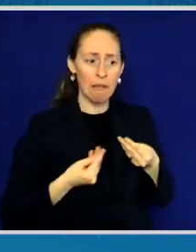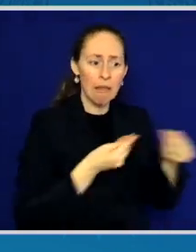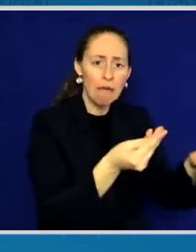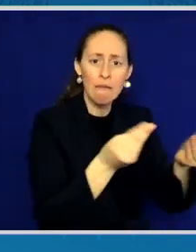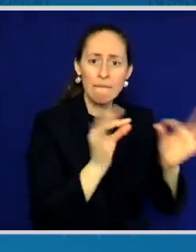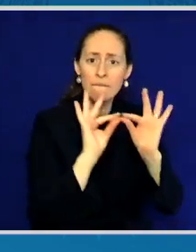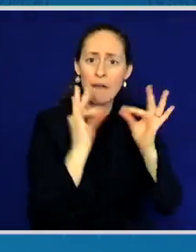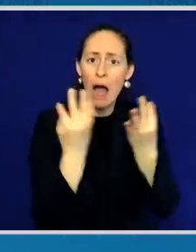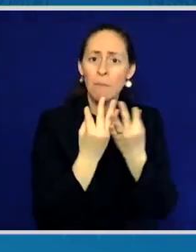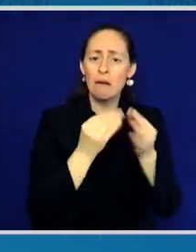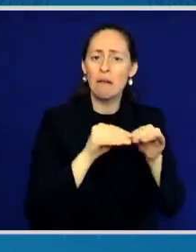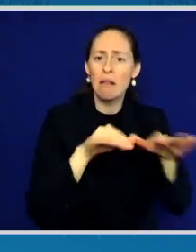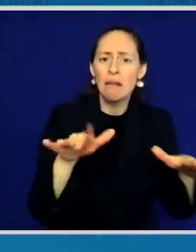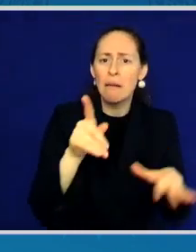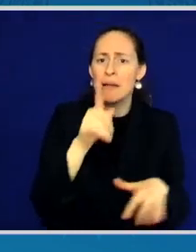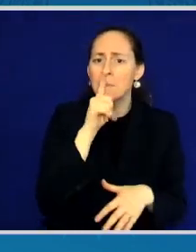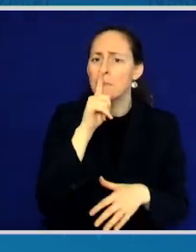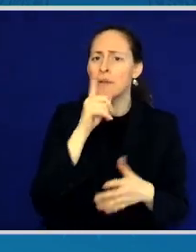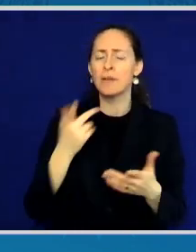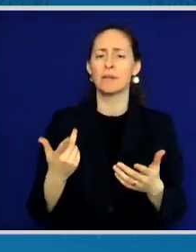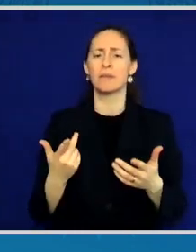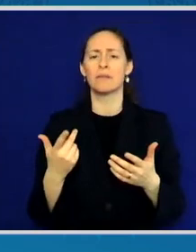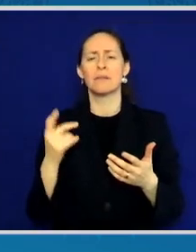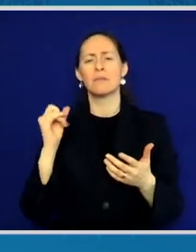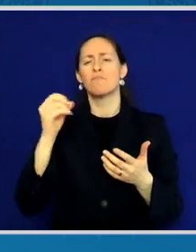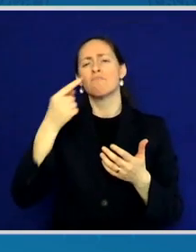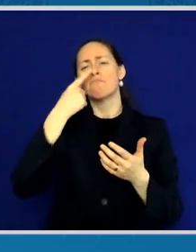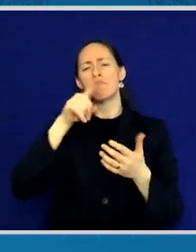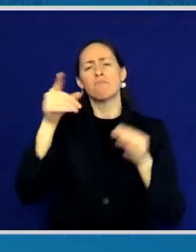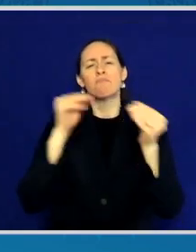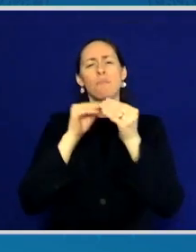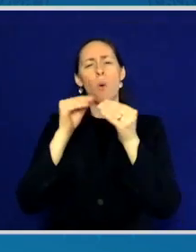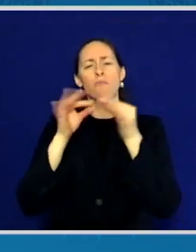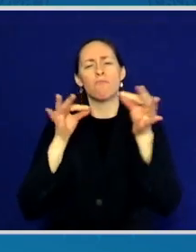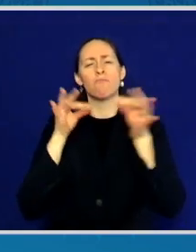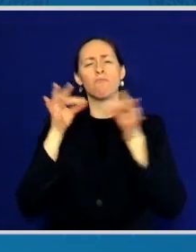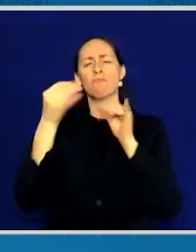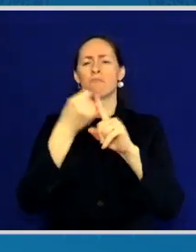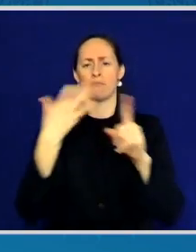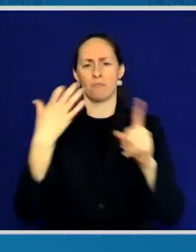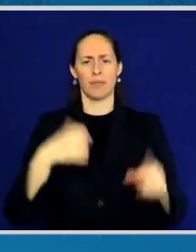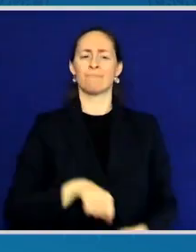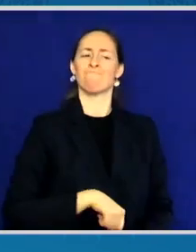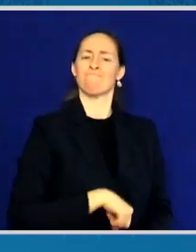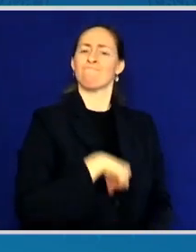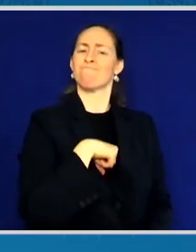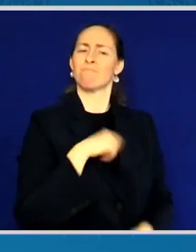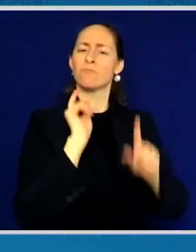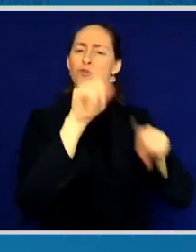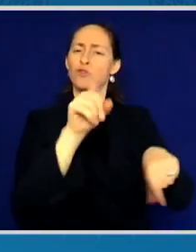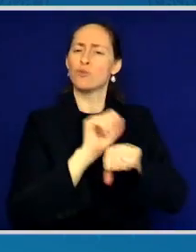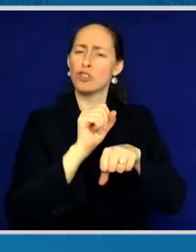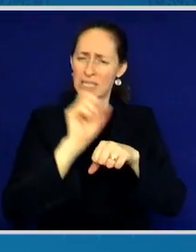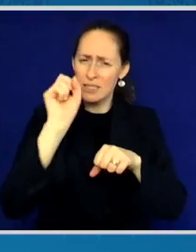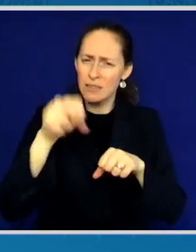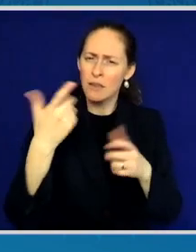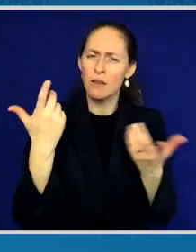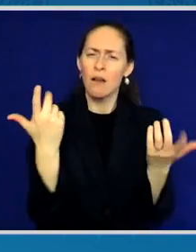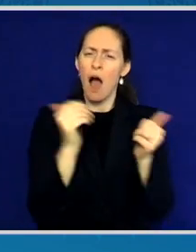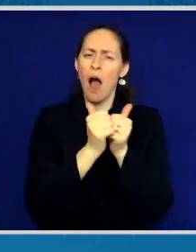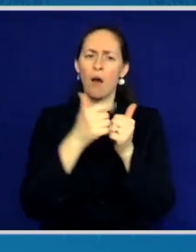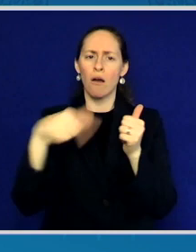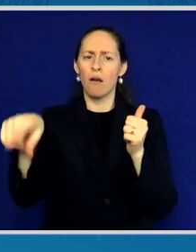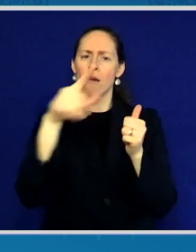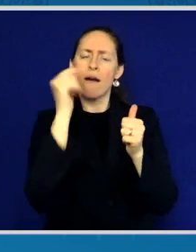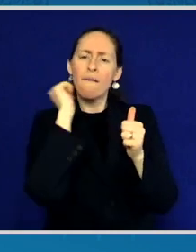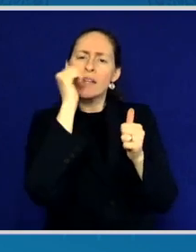their families. Talk to me about the dignity of work and your transit workers and what they face every day and what you as the union